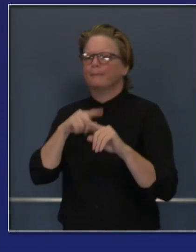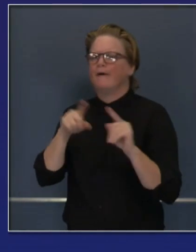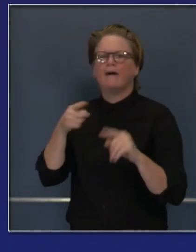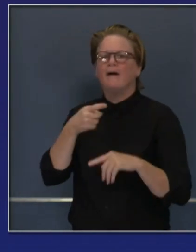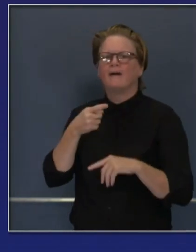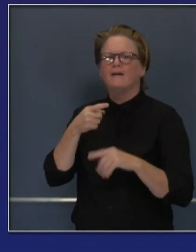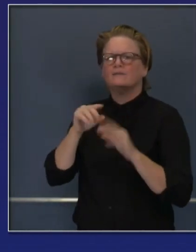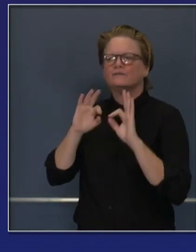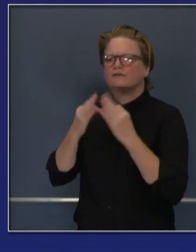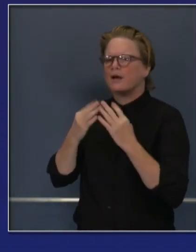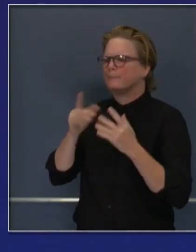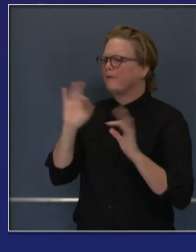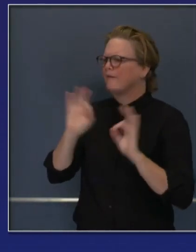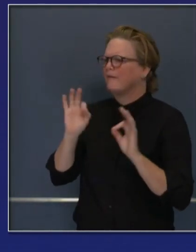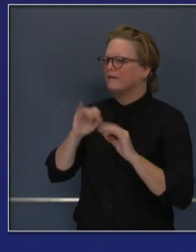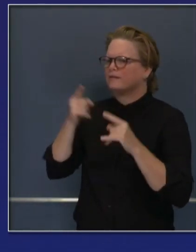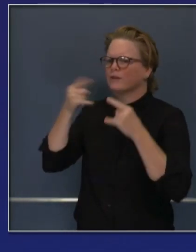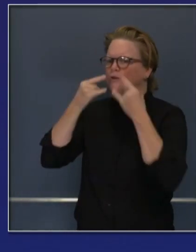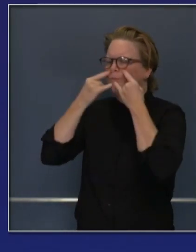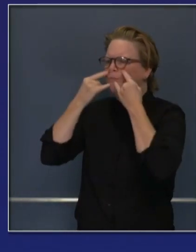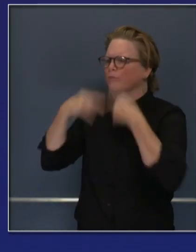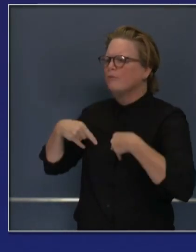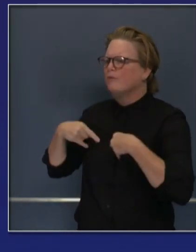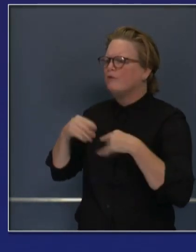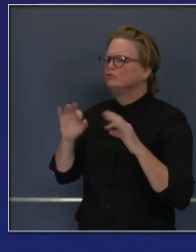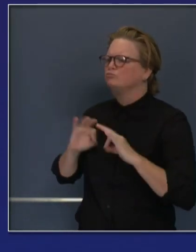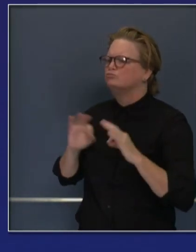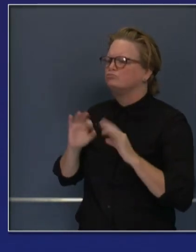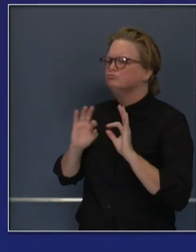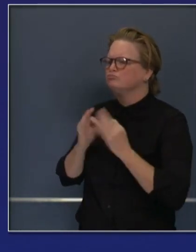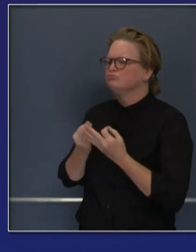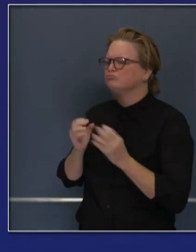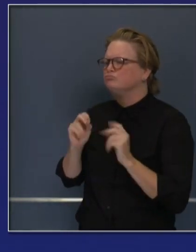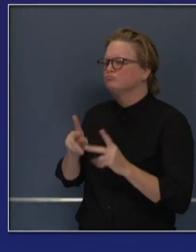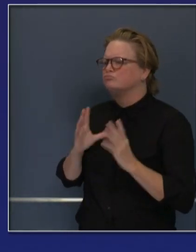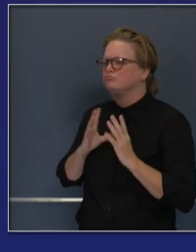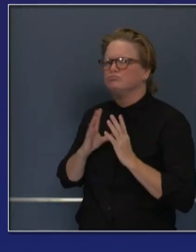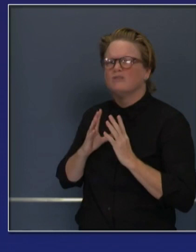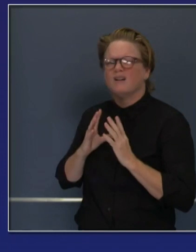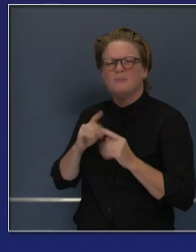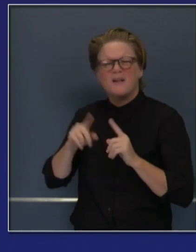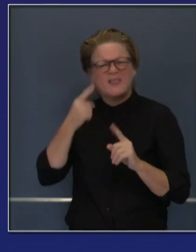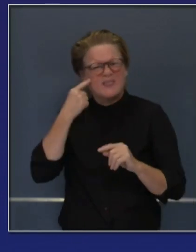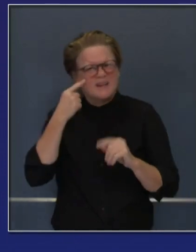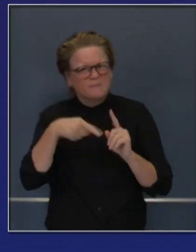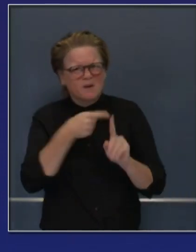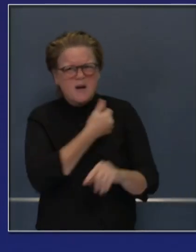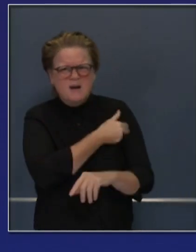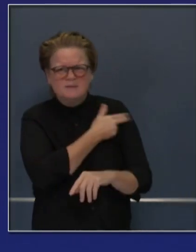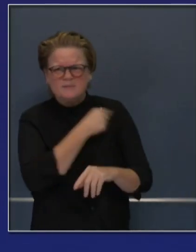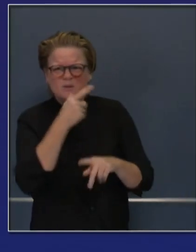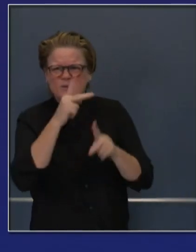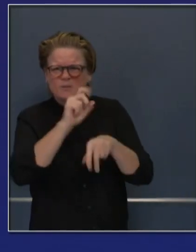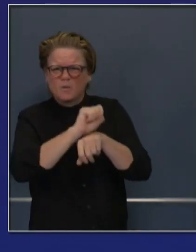for flu, really protecting those workers and those facilities is key to our success in a